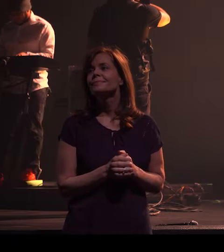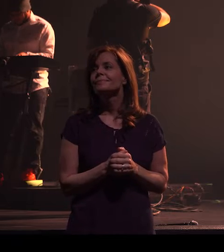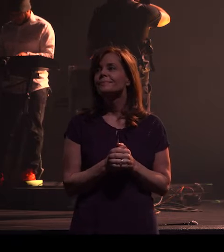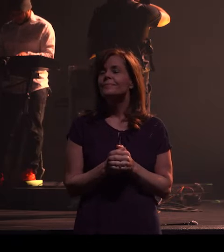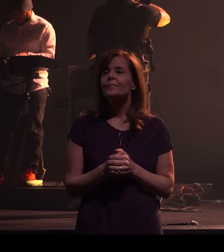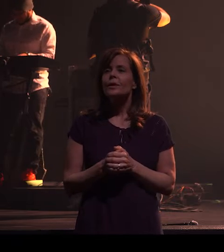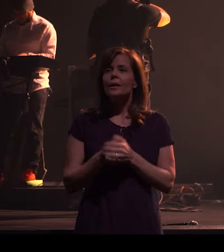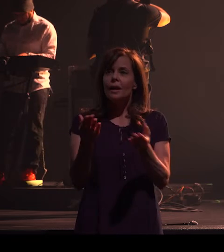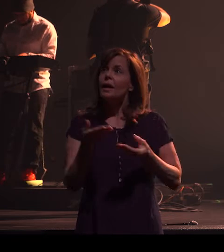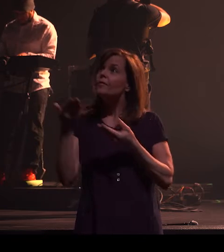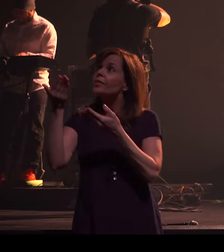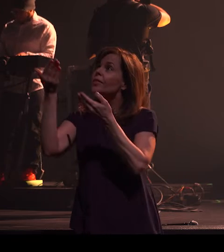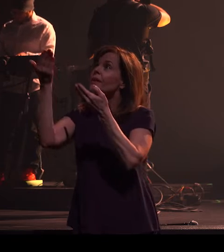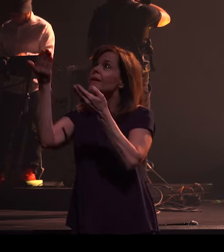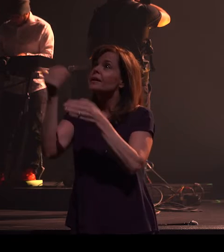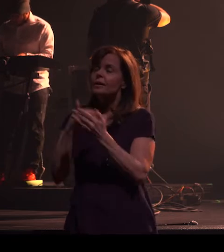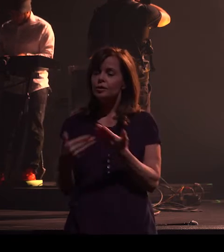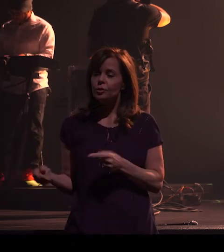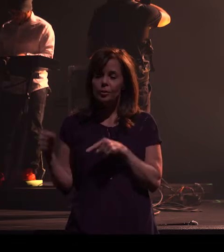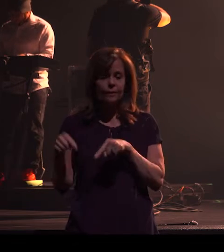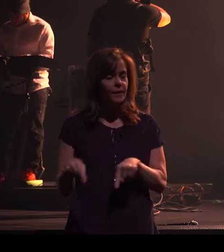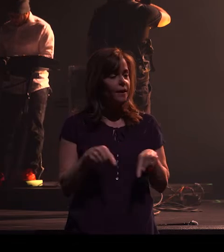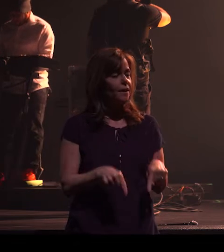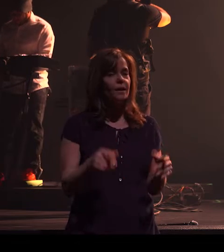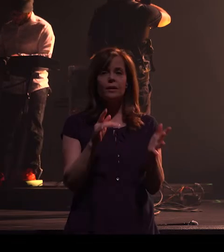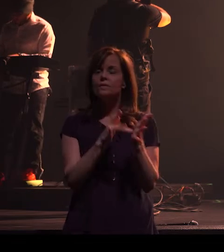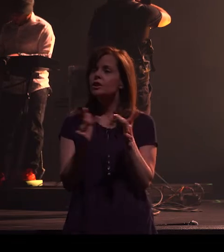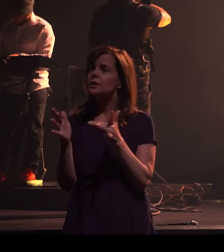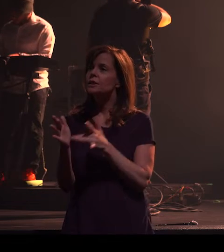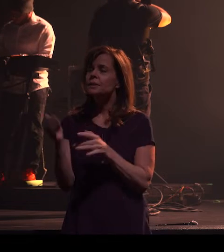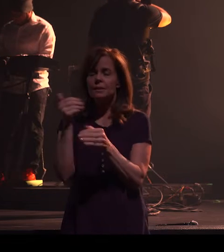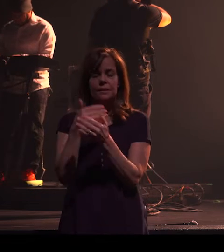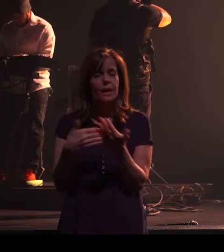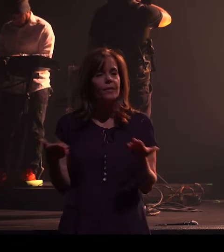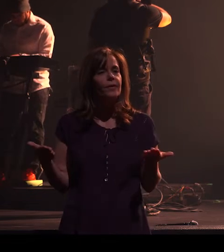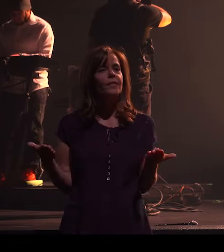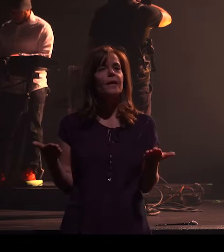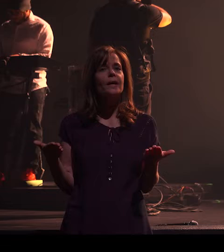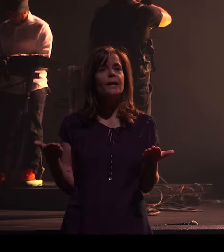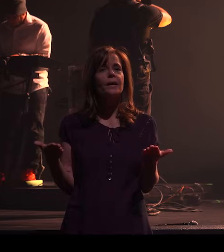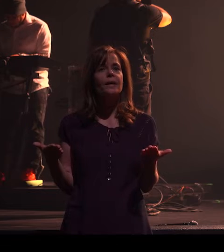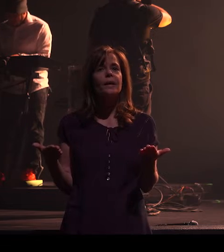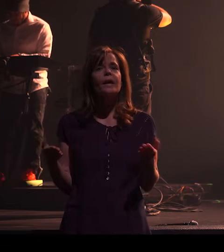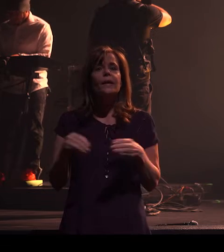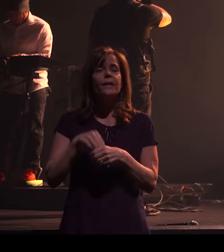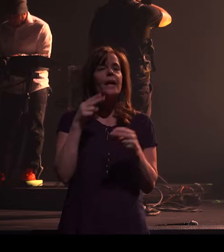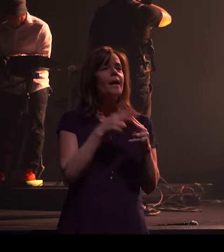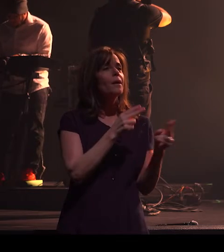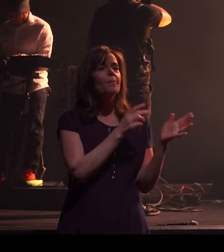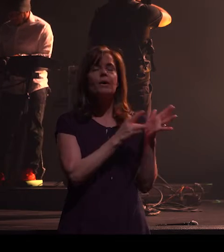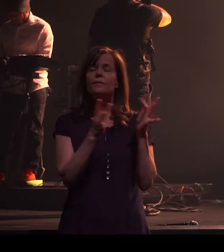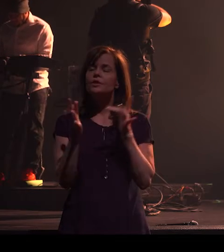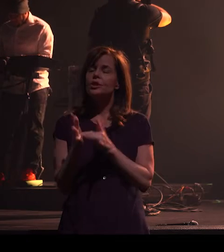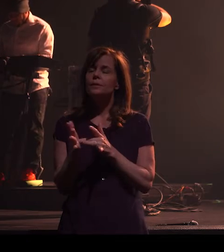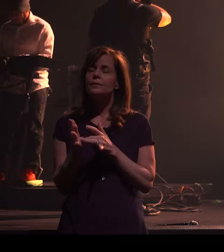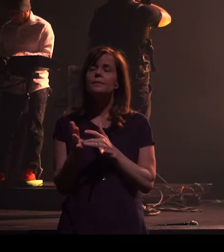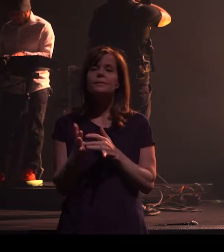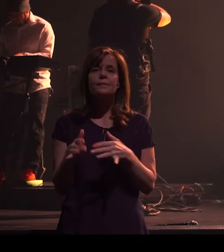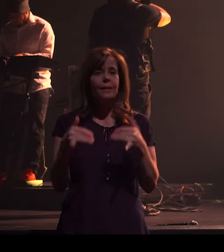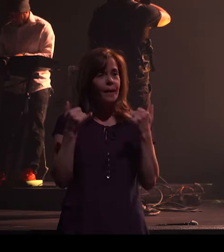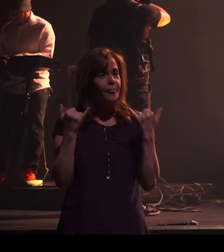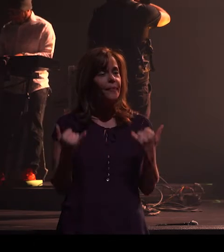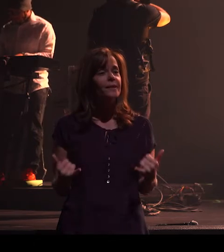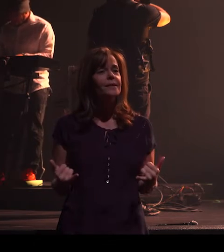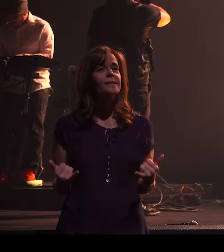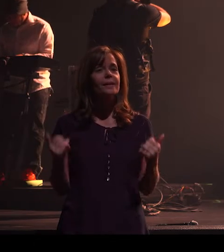miracles. We bring everything to the feet of Jesus. Everything in the name of